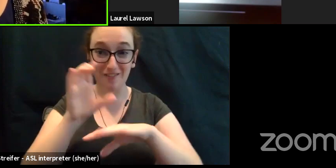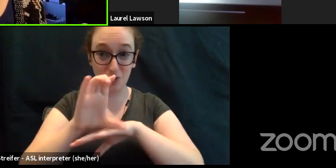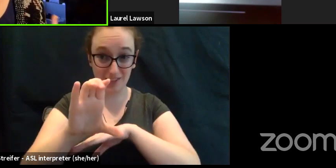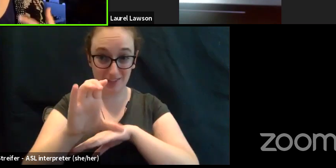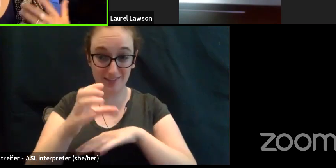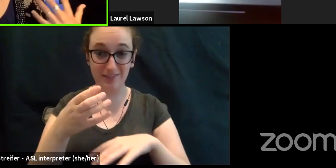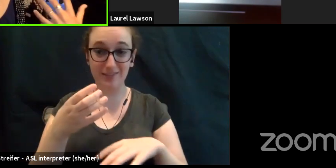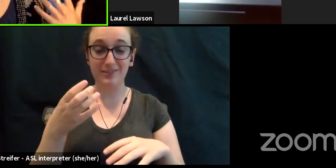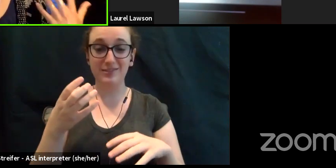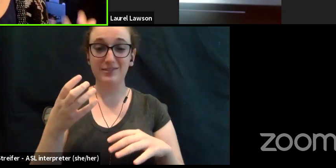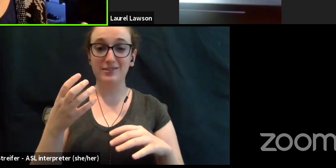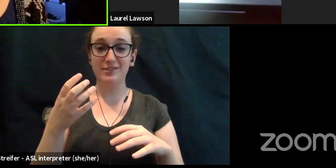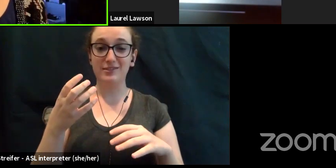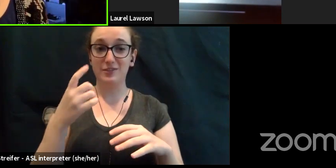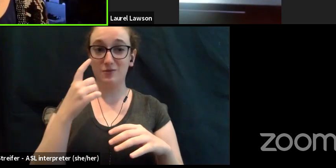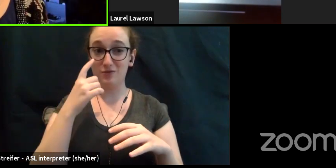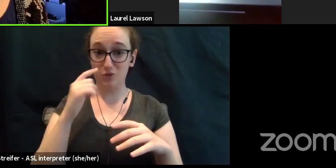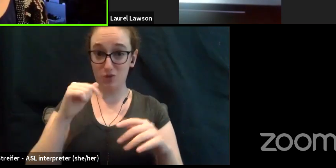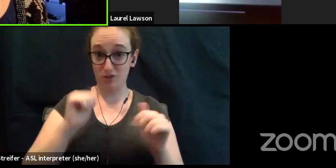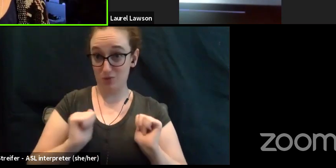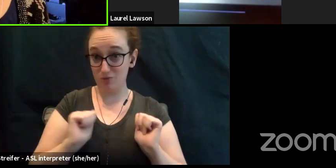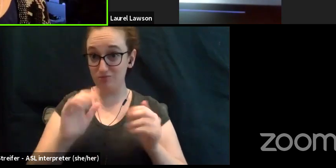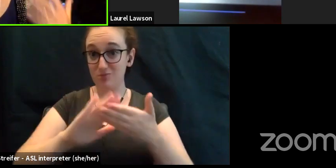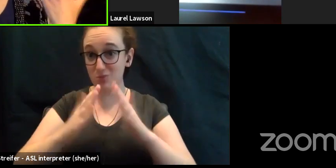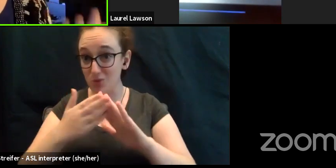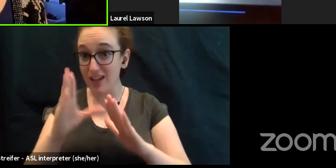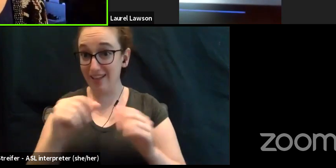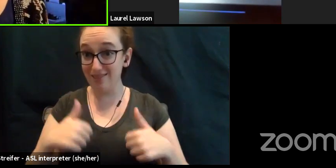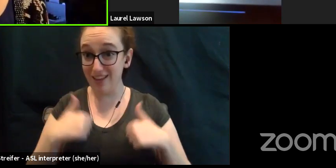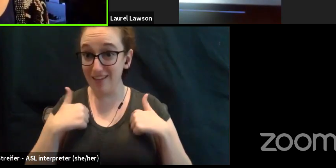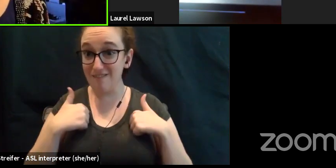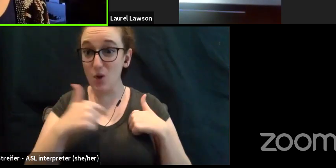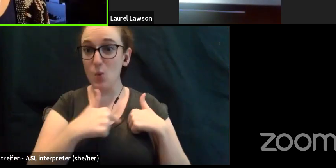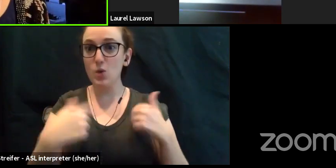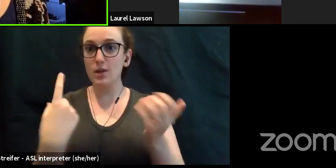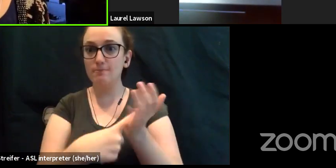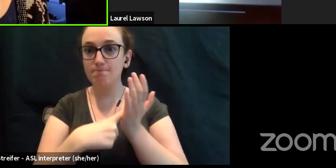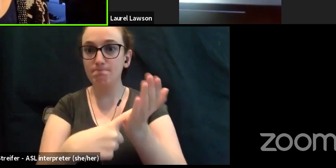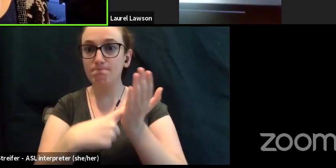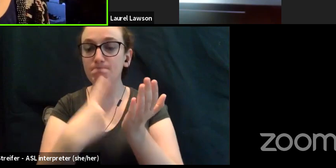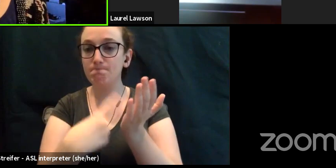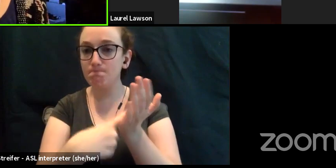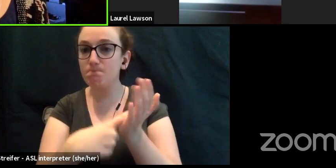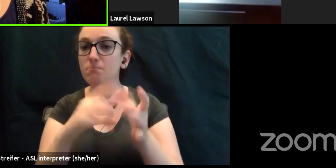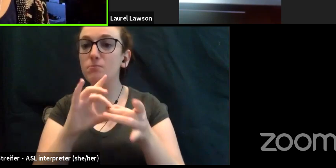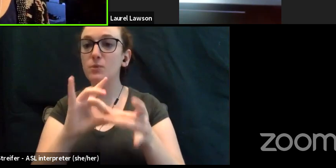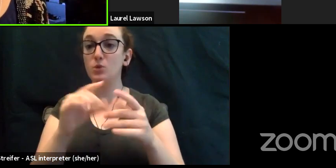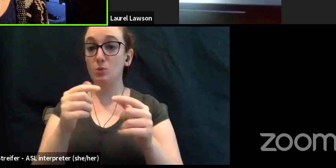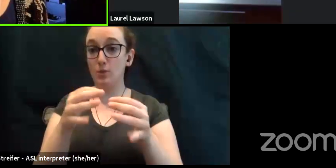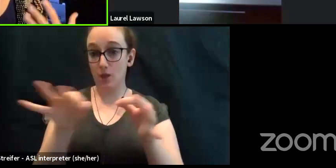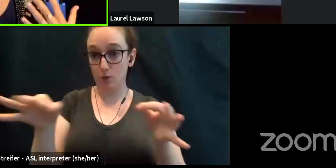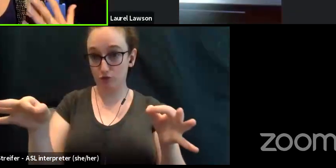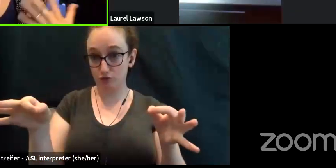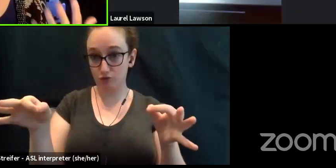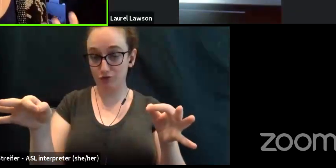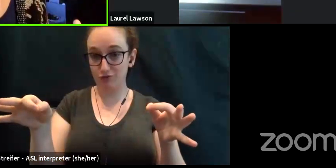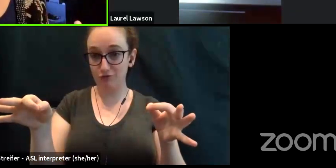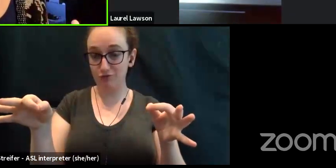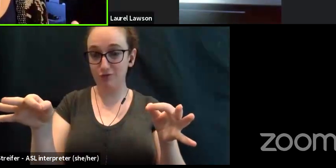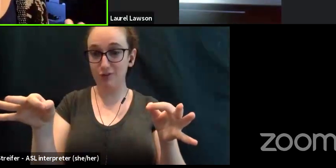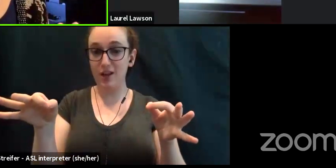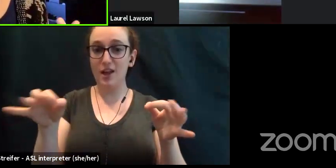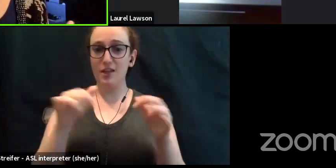our practices and for our communities and in our own lives, you and I talked a lot about the importance of language. And this